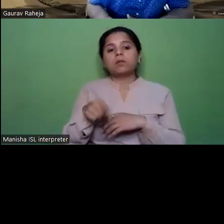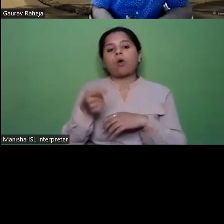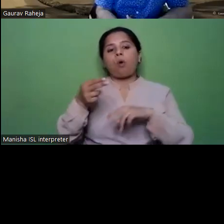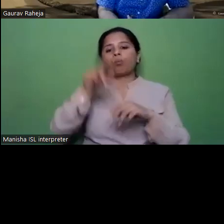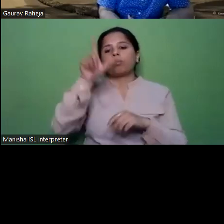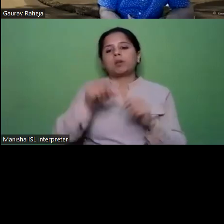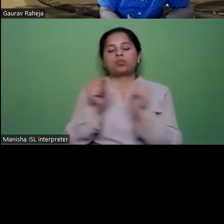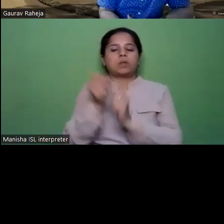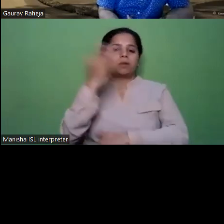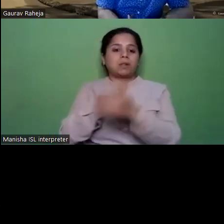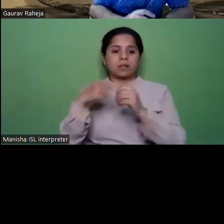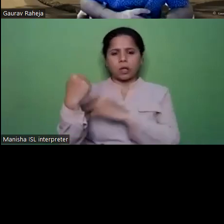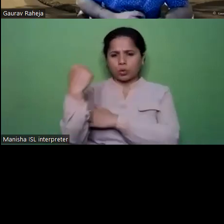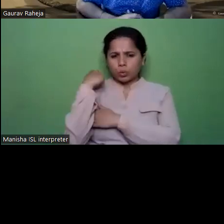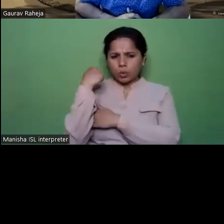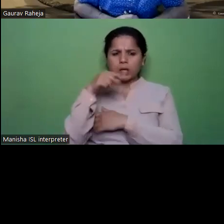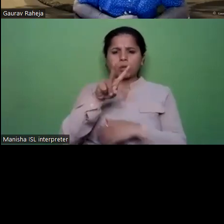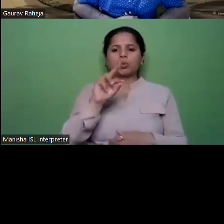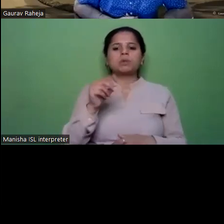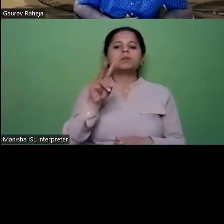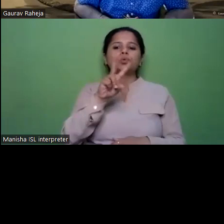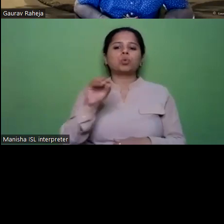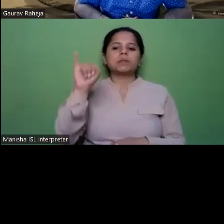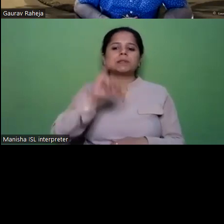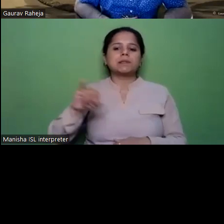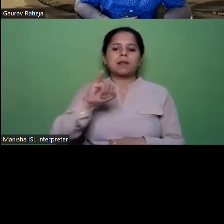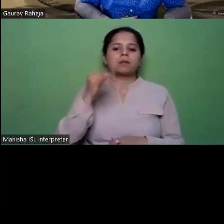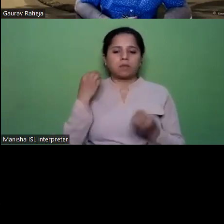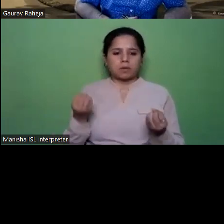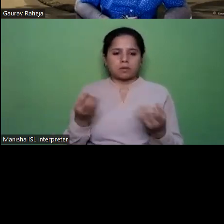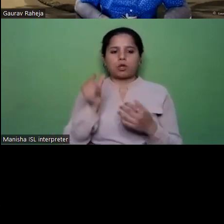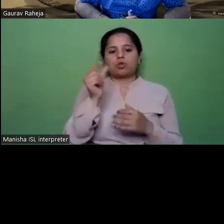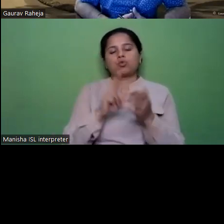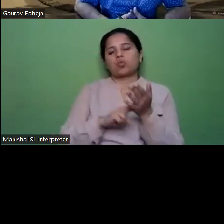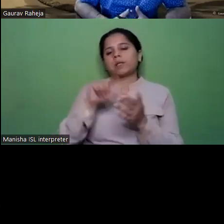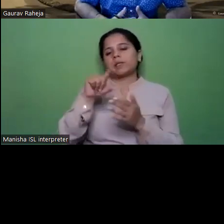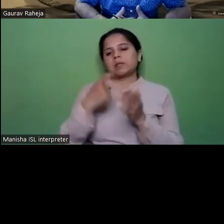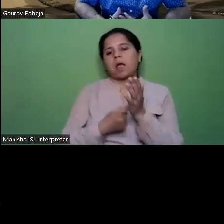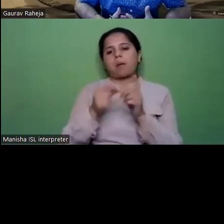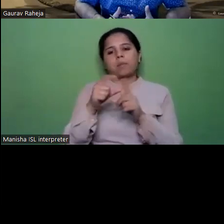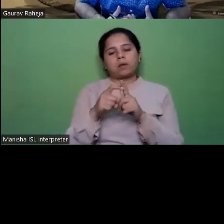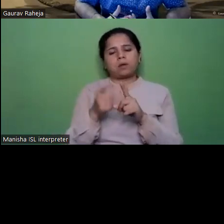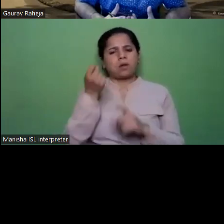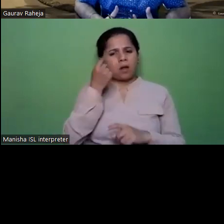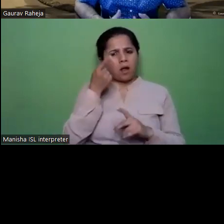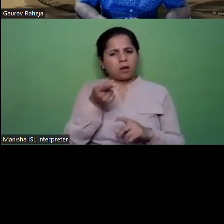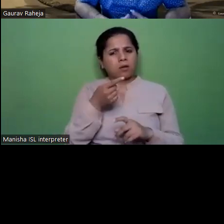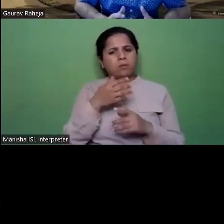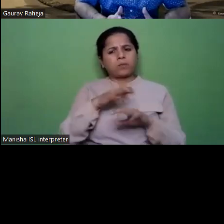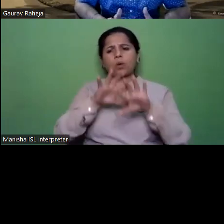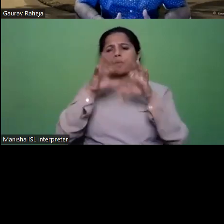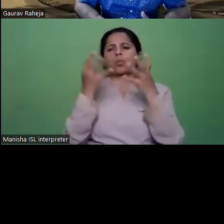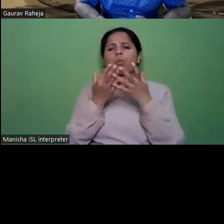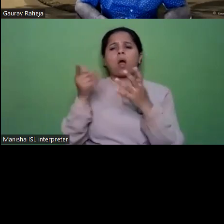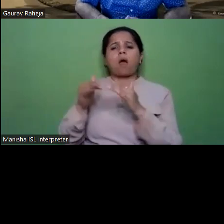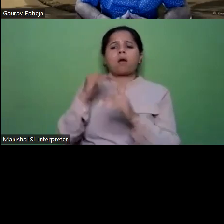which came in 2006. And let's please understand is that the entire world is progressing